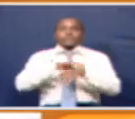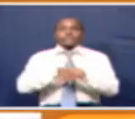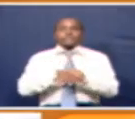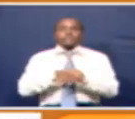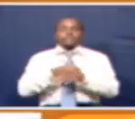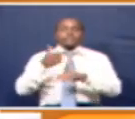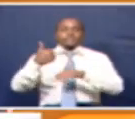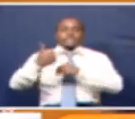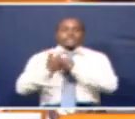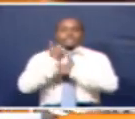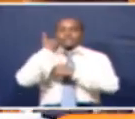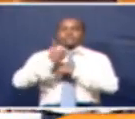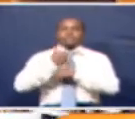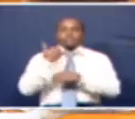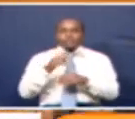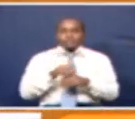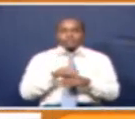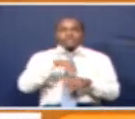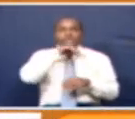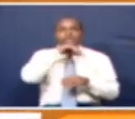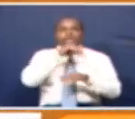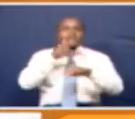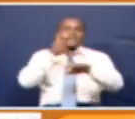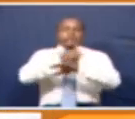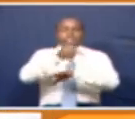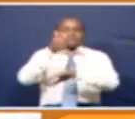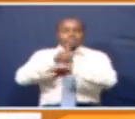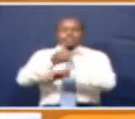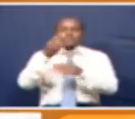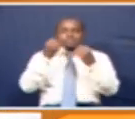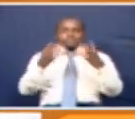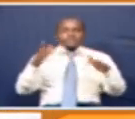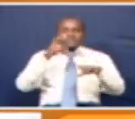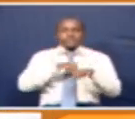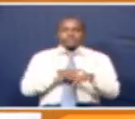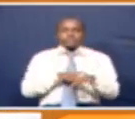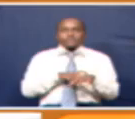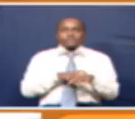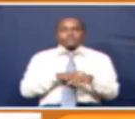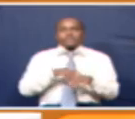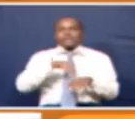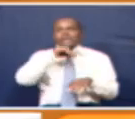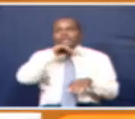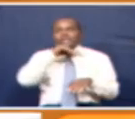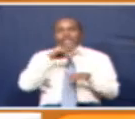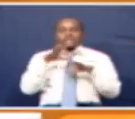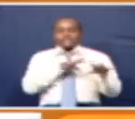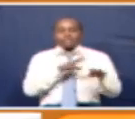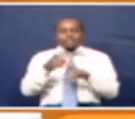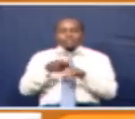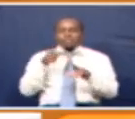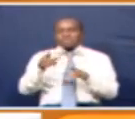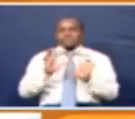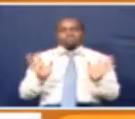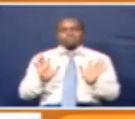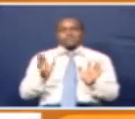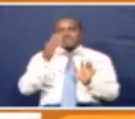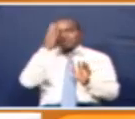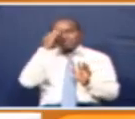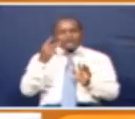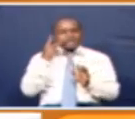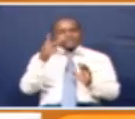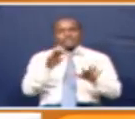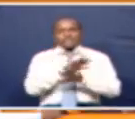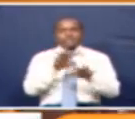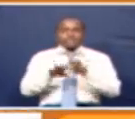insults. Raila Odinga has been insulted many times, and Raila Odinga really does not suffer from this insult because he has seen it all.